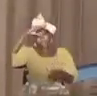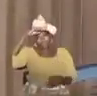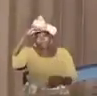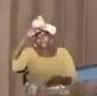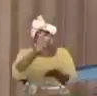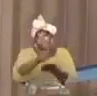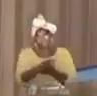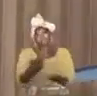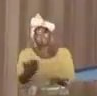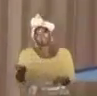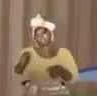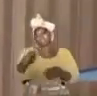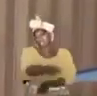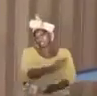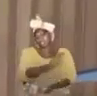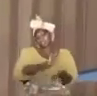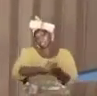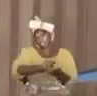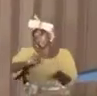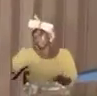taken out of her life.